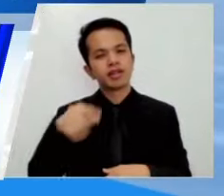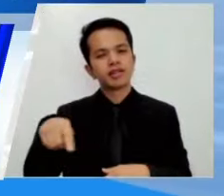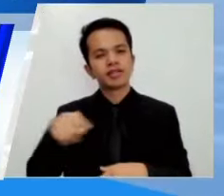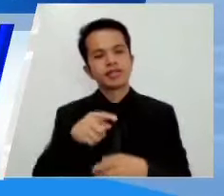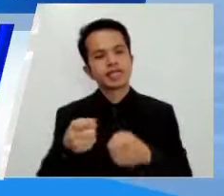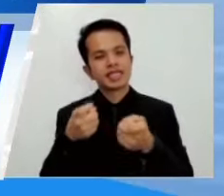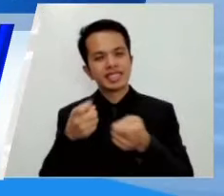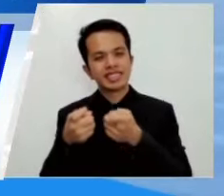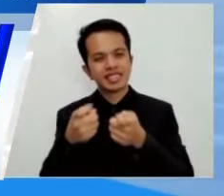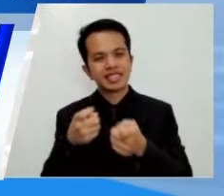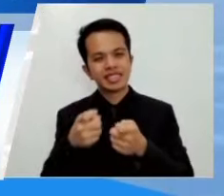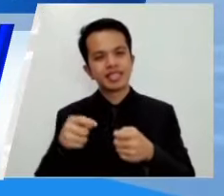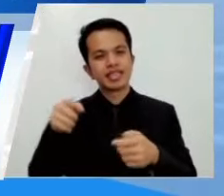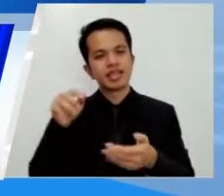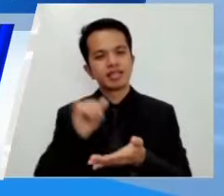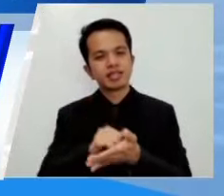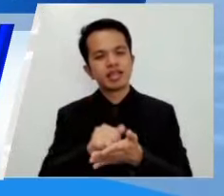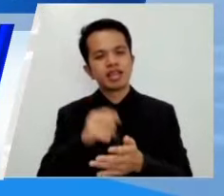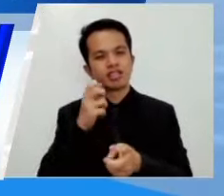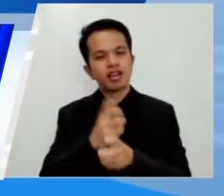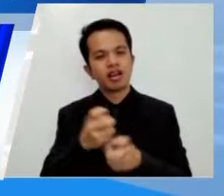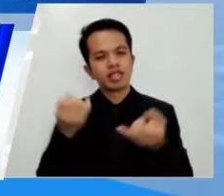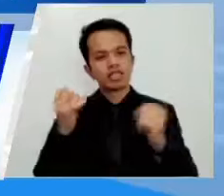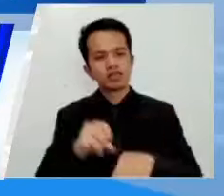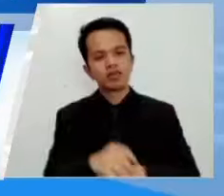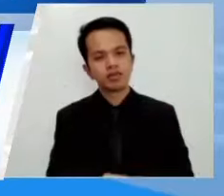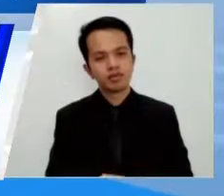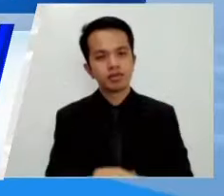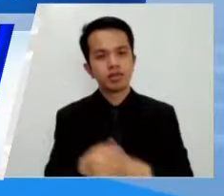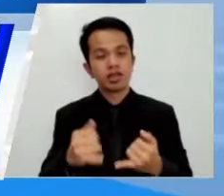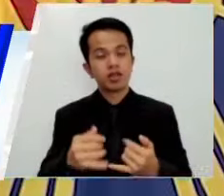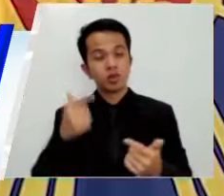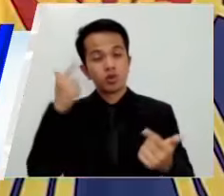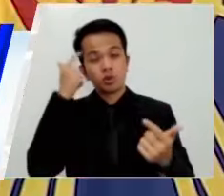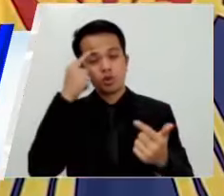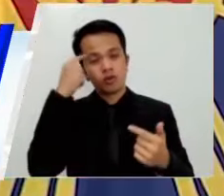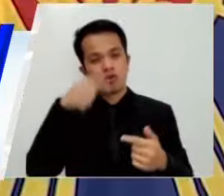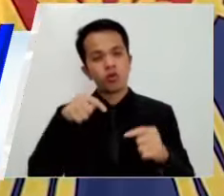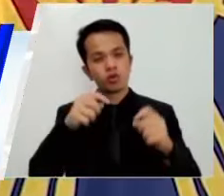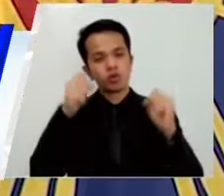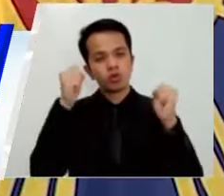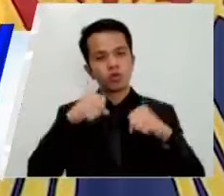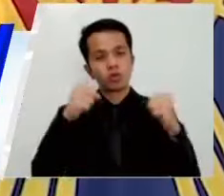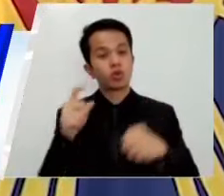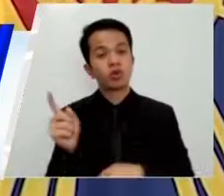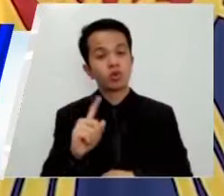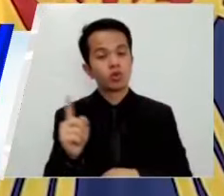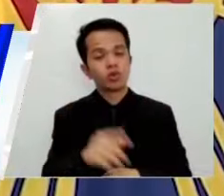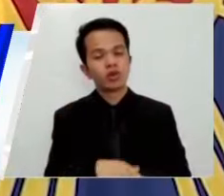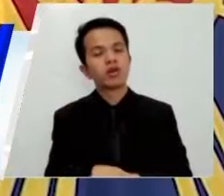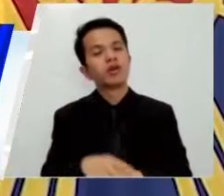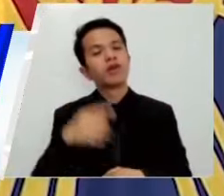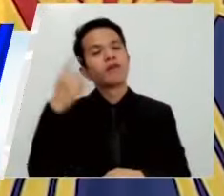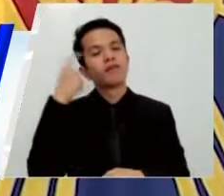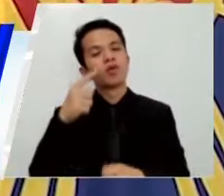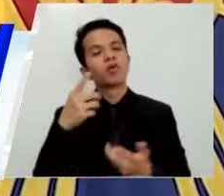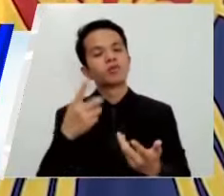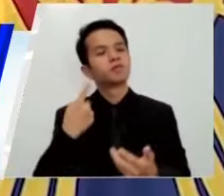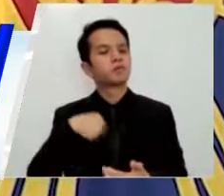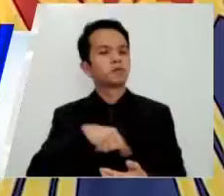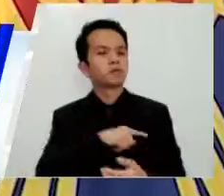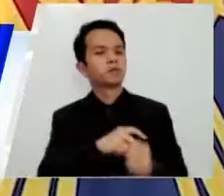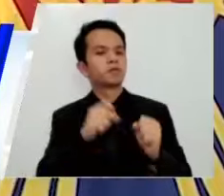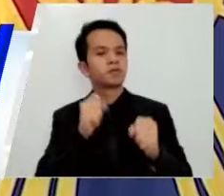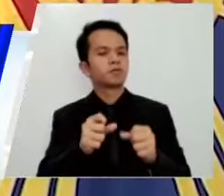this incredibly difficult issue. The main intent of this trilateral agreement is for us to be able to continue